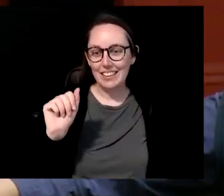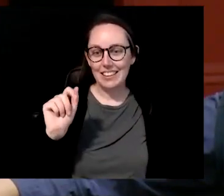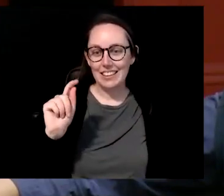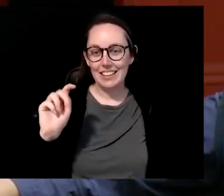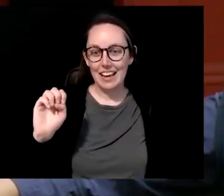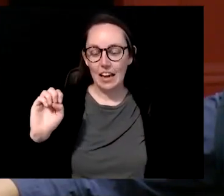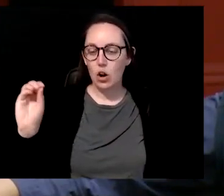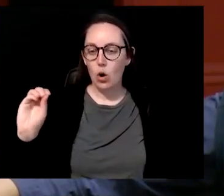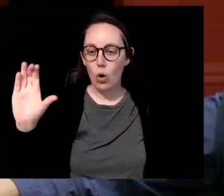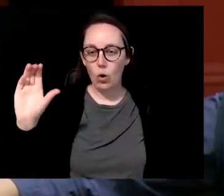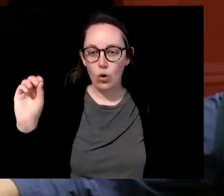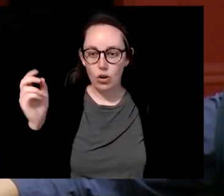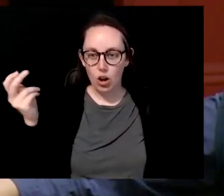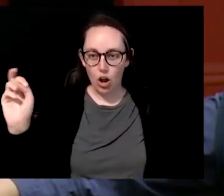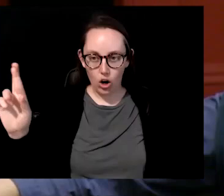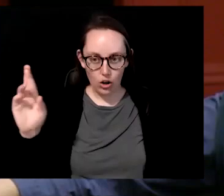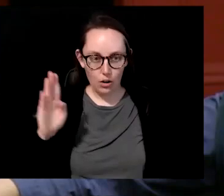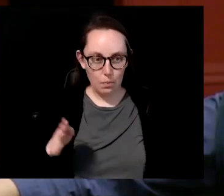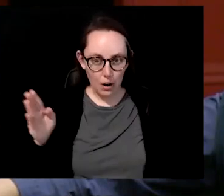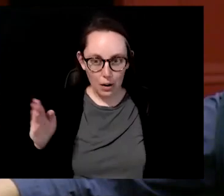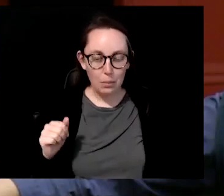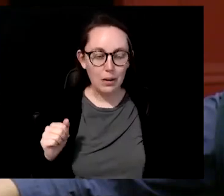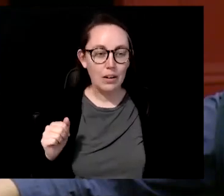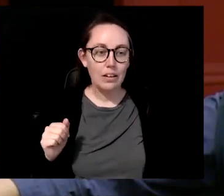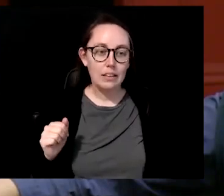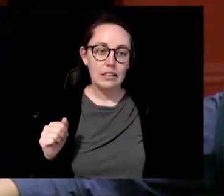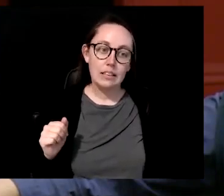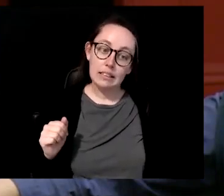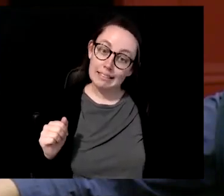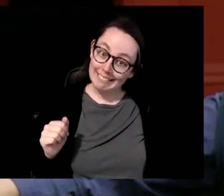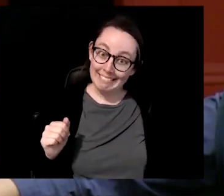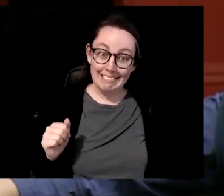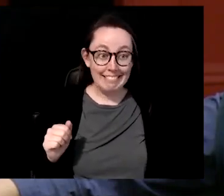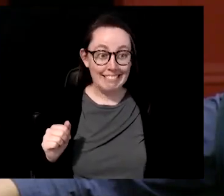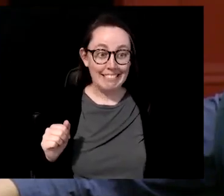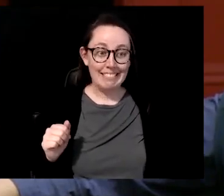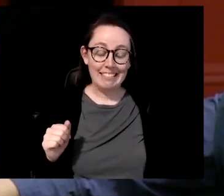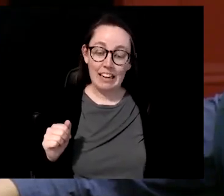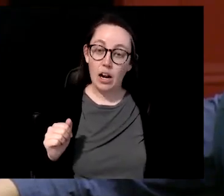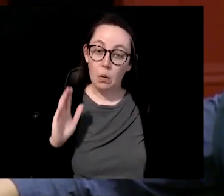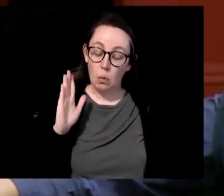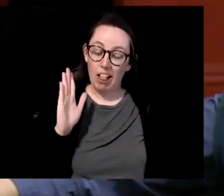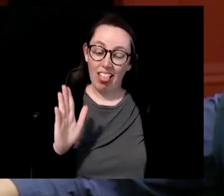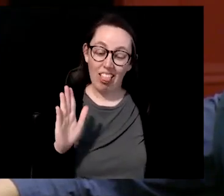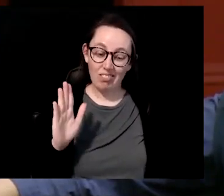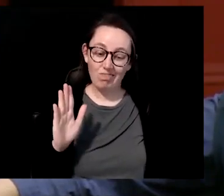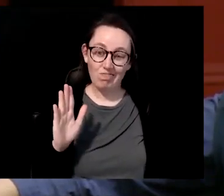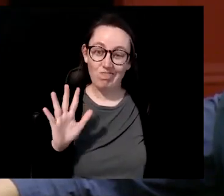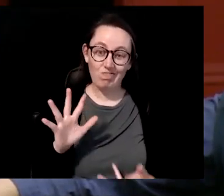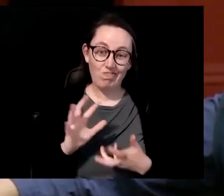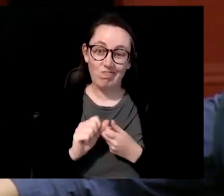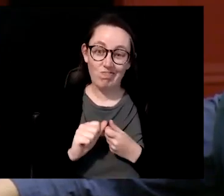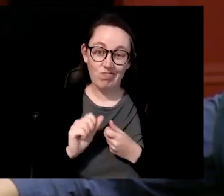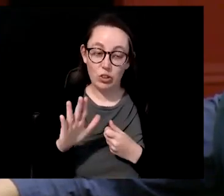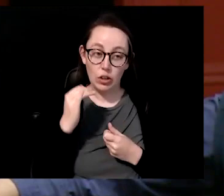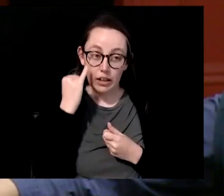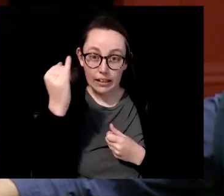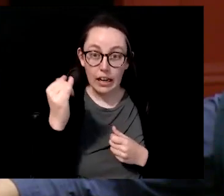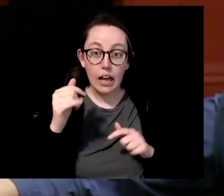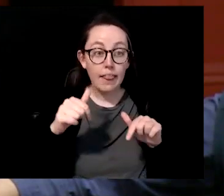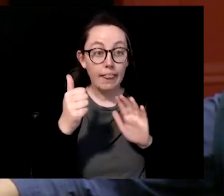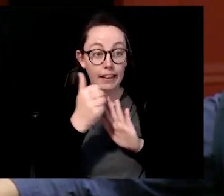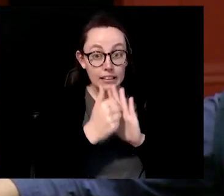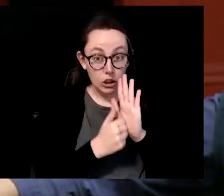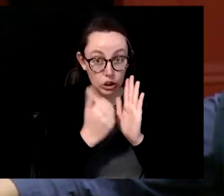I'm going to pour some super cold water on you folks I do not believe that you should be considering this agenda item